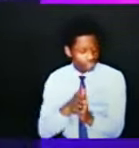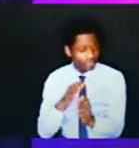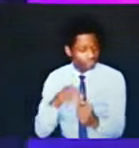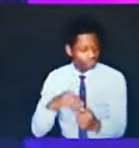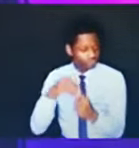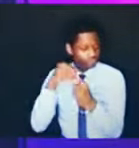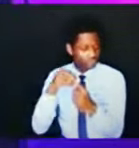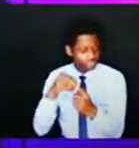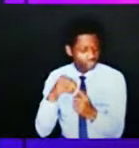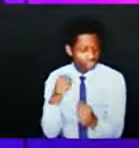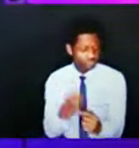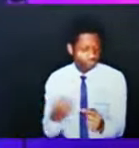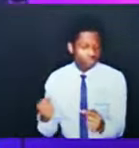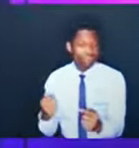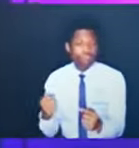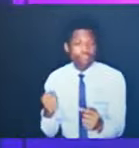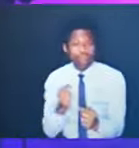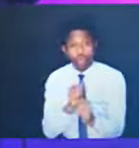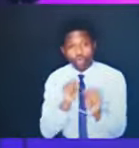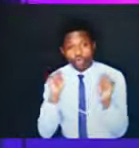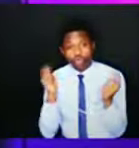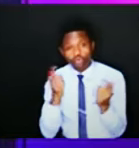the very last line.